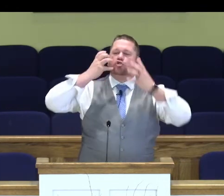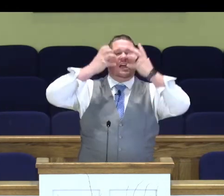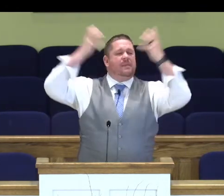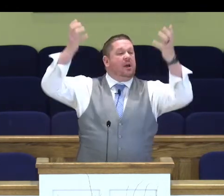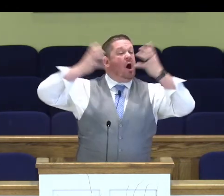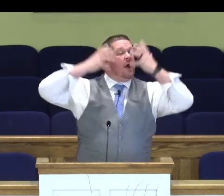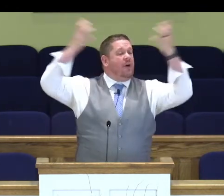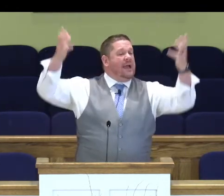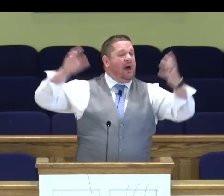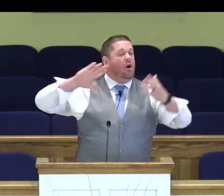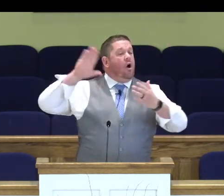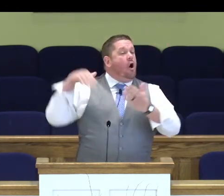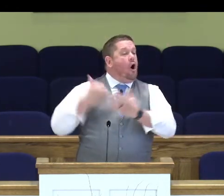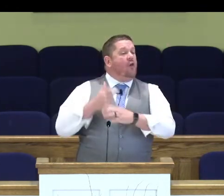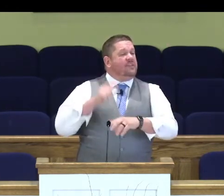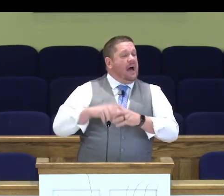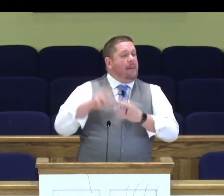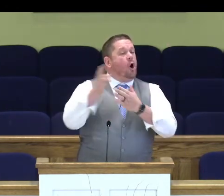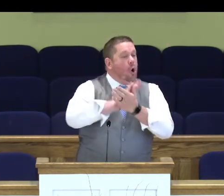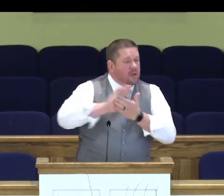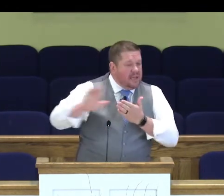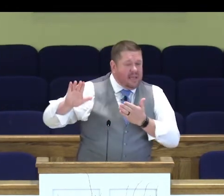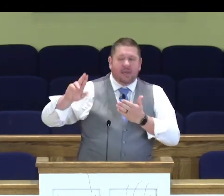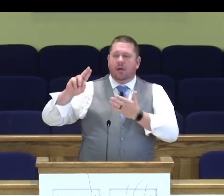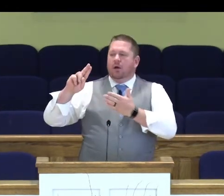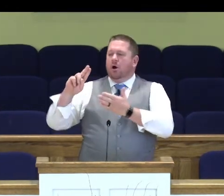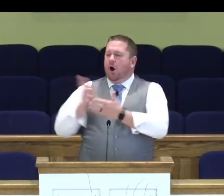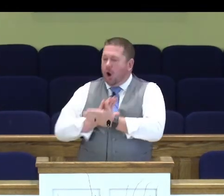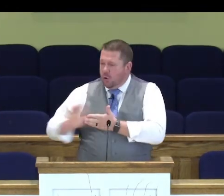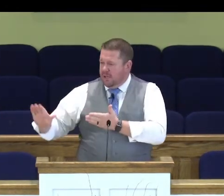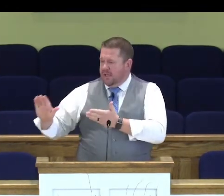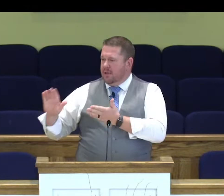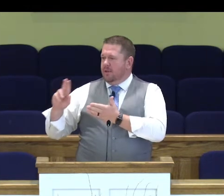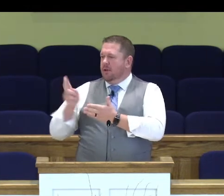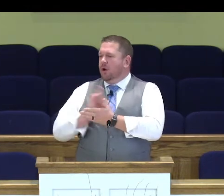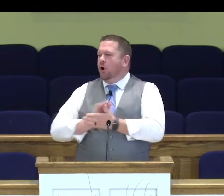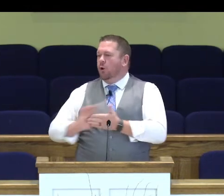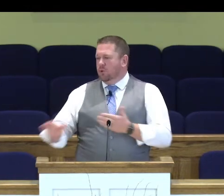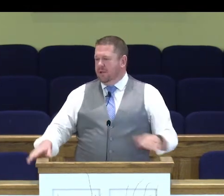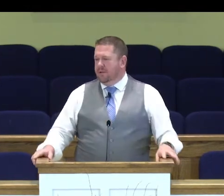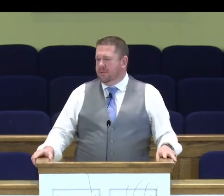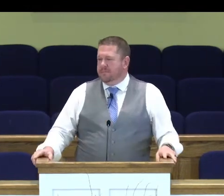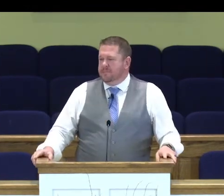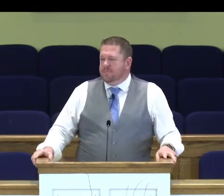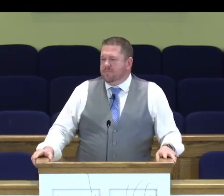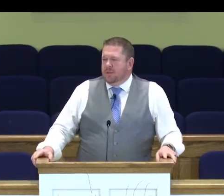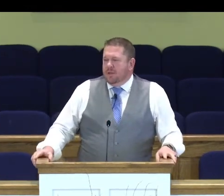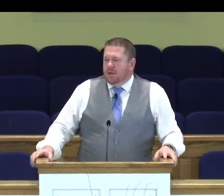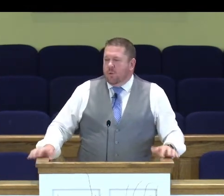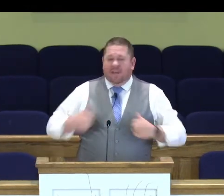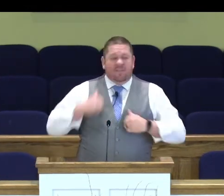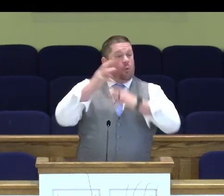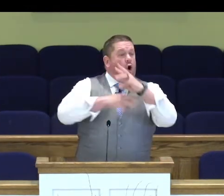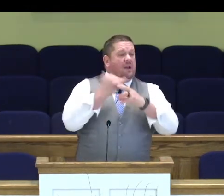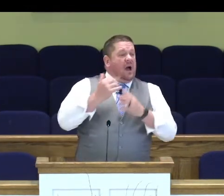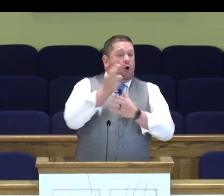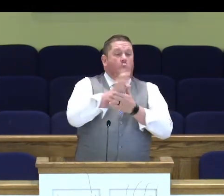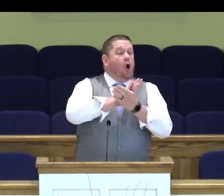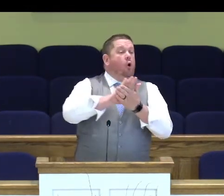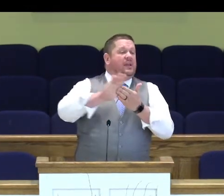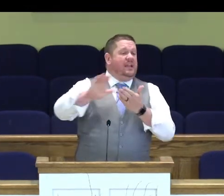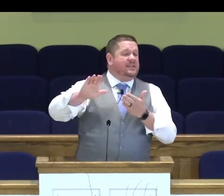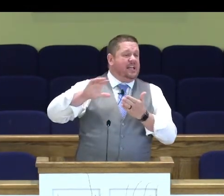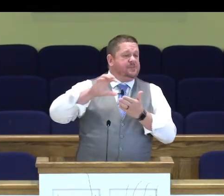are screaming, crying out all the time, holy, holy, holy. We live in a world now